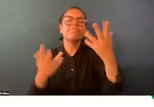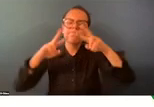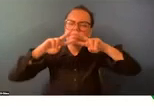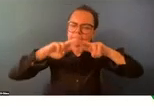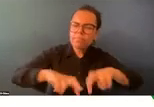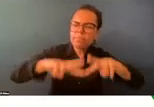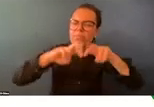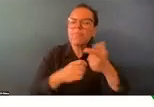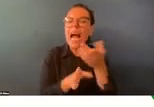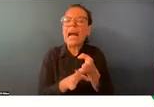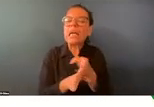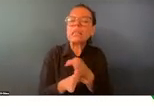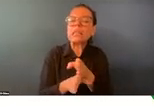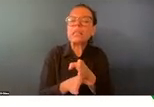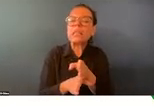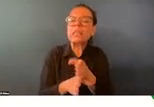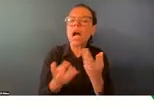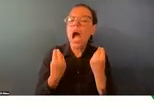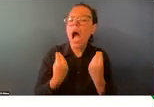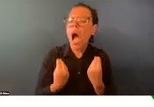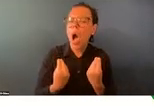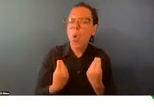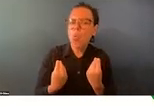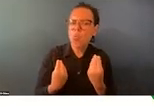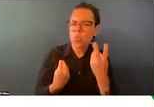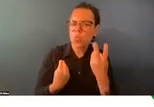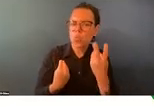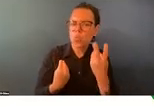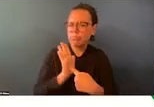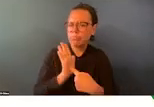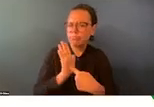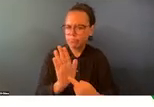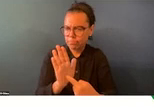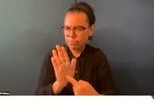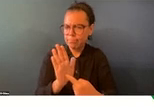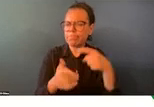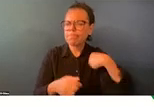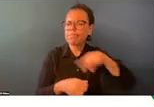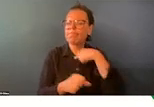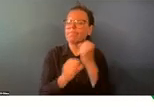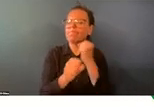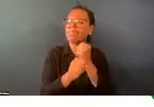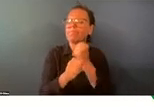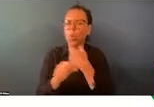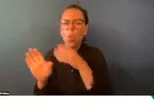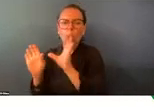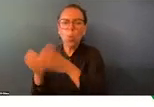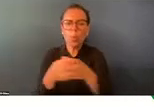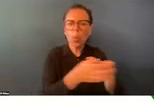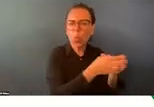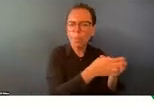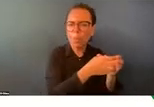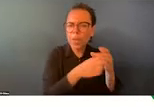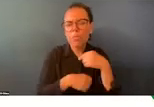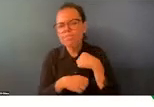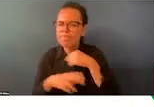possible disaster risk reduction risks that will be considered during the design of the project. We worked closely with the World Health